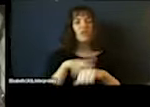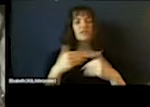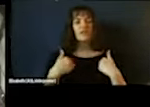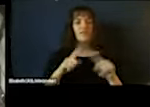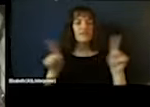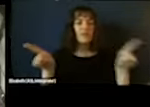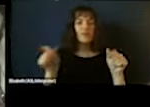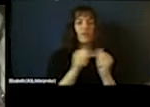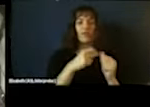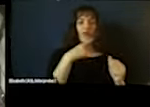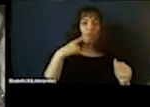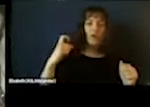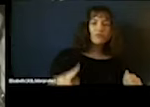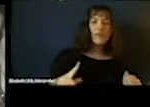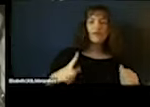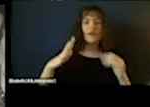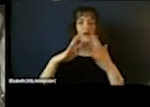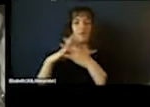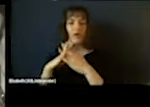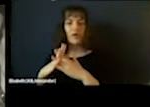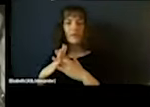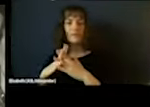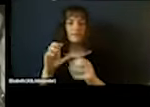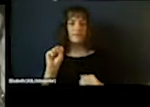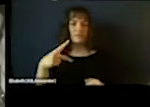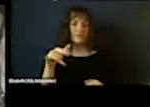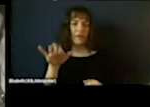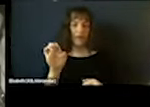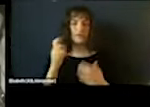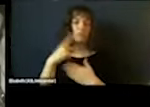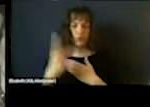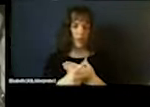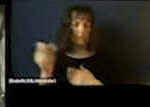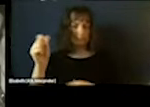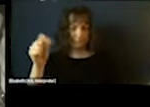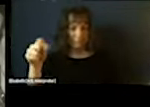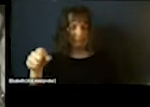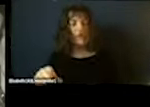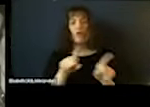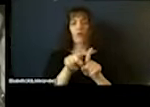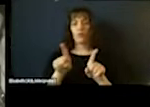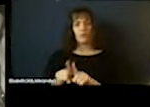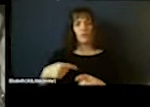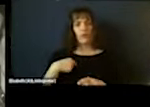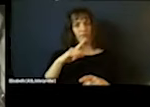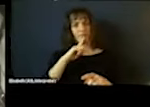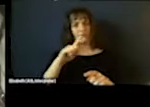Russian and American space program. And also, I was kind of shocked because